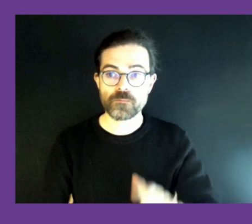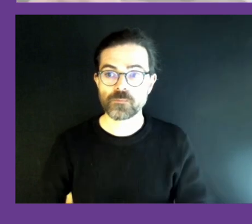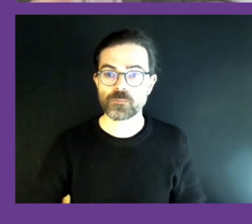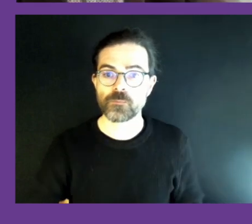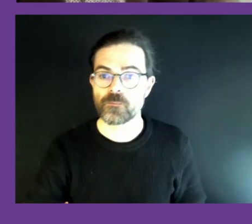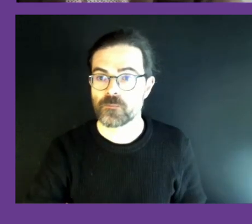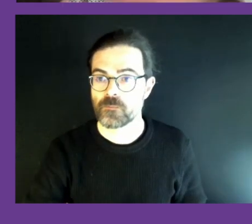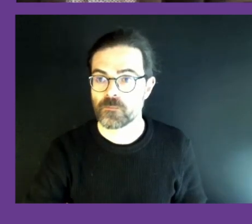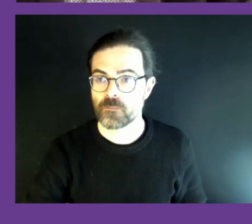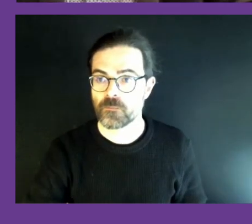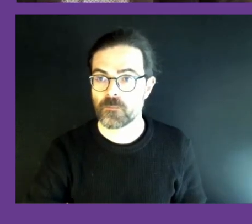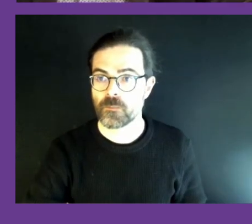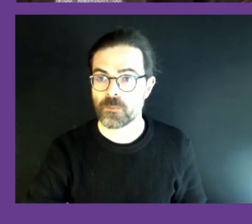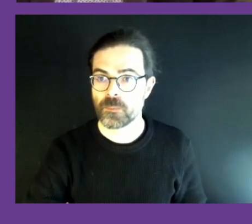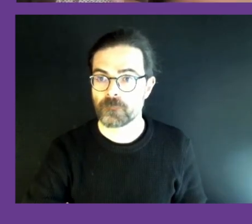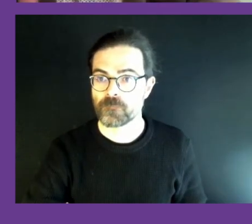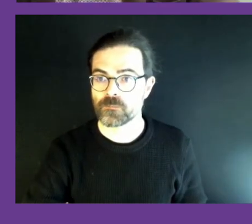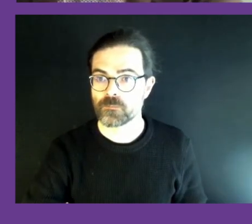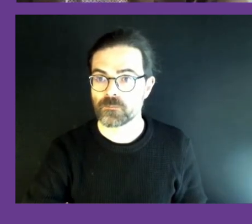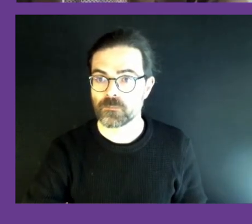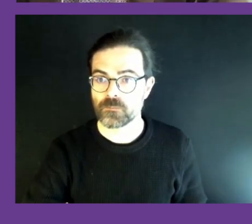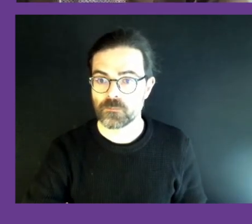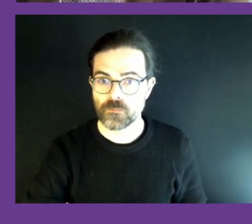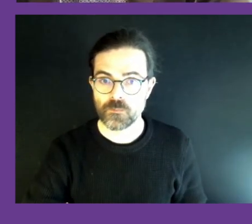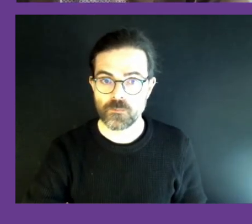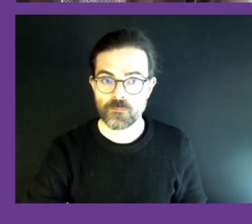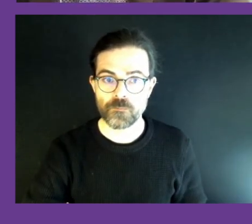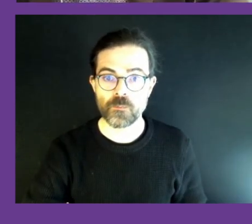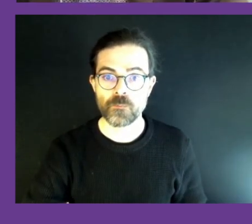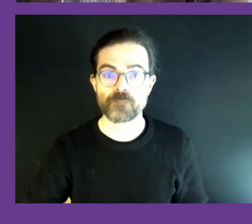The first question will be why standards? Because